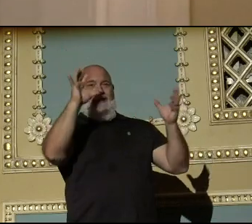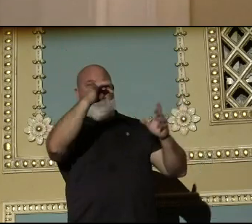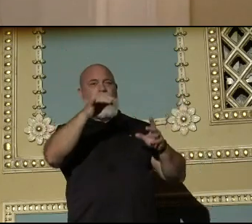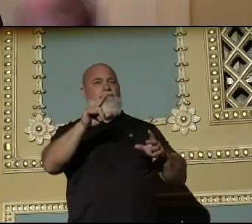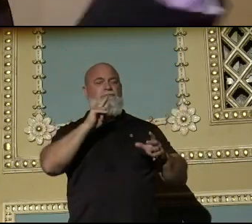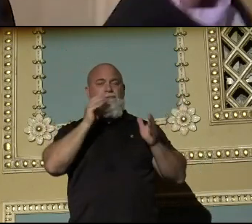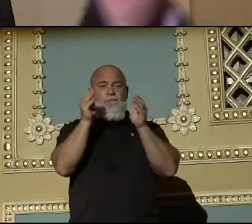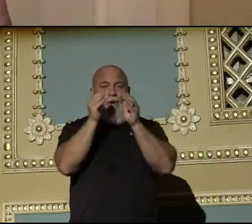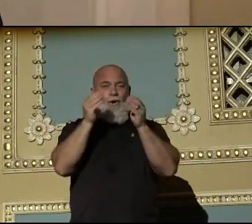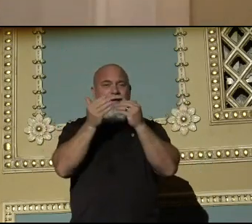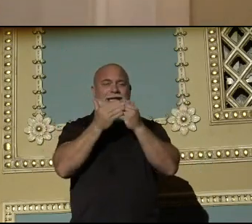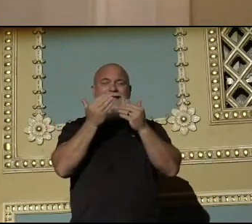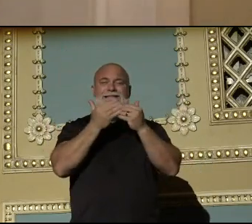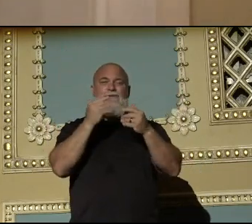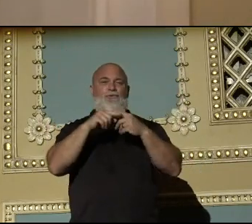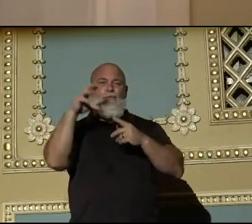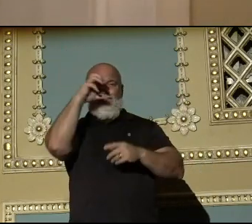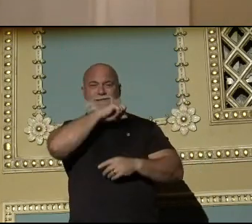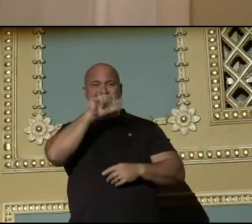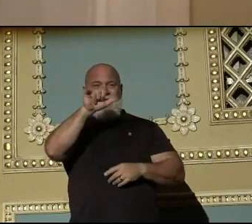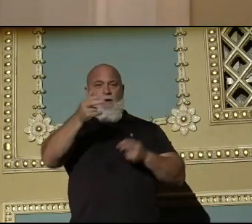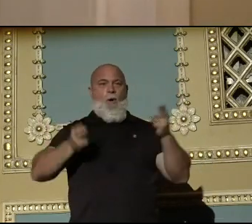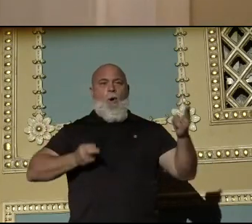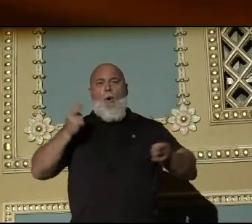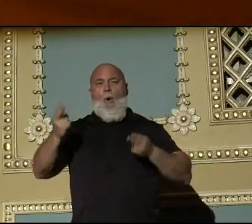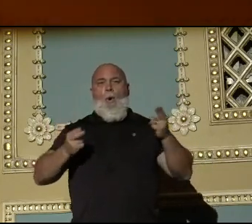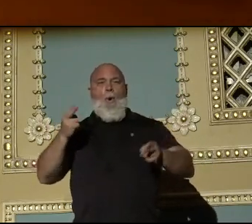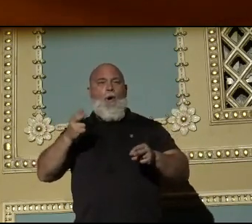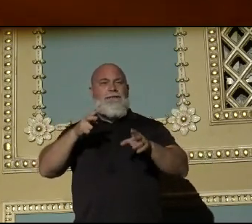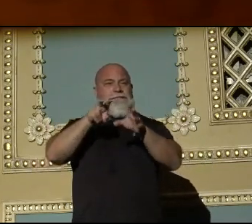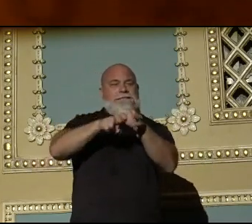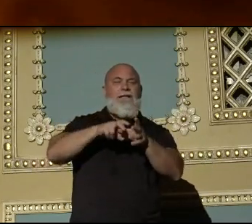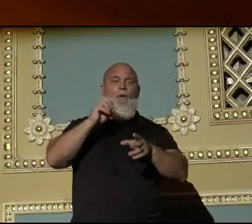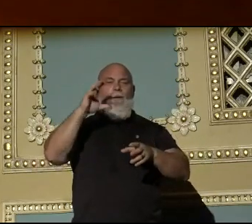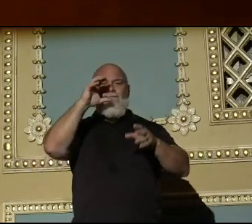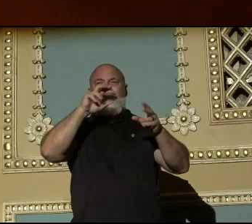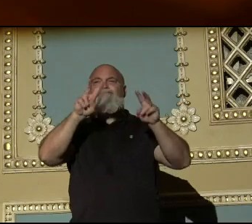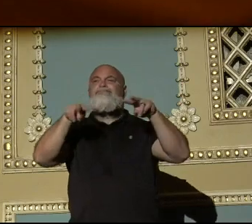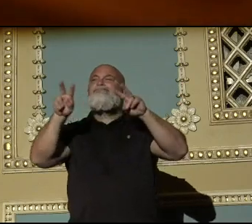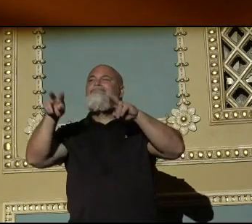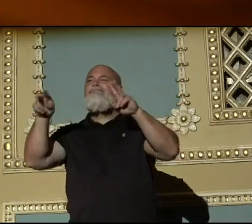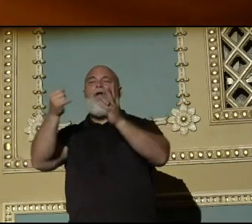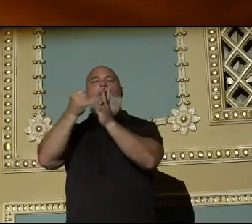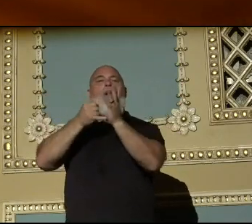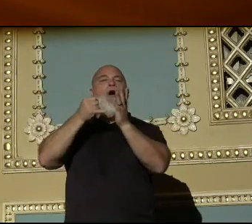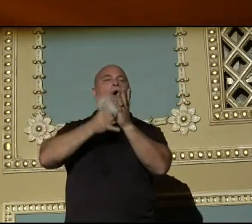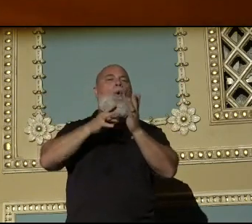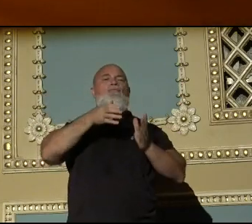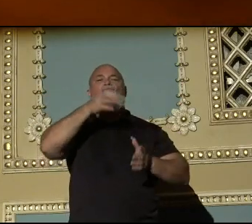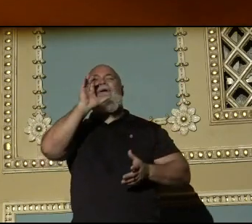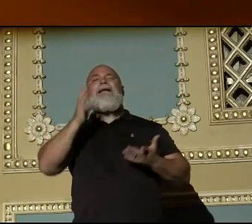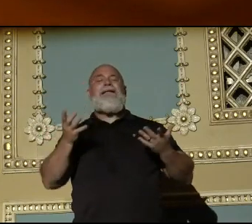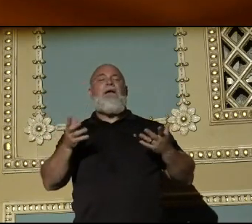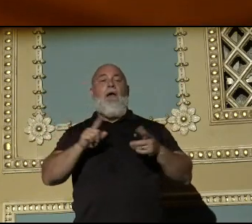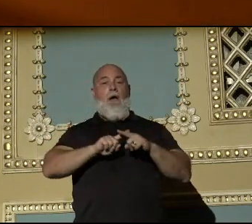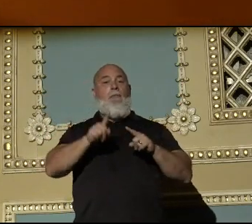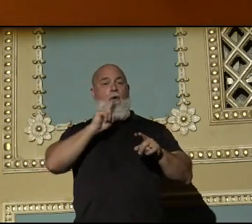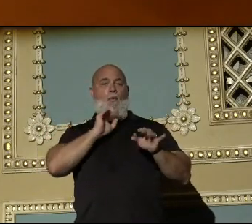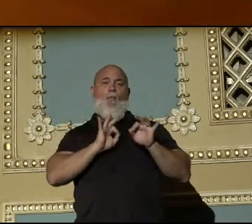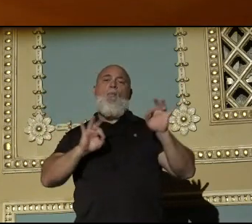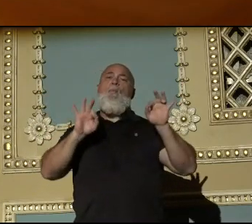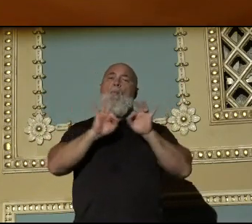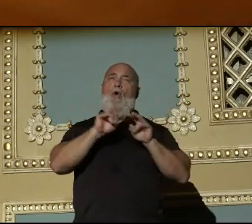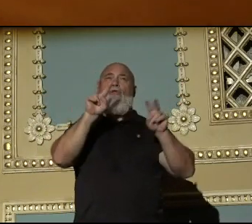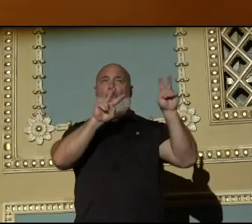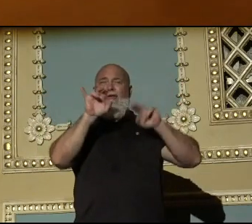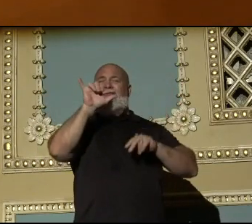to miss as you rush to find your seats or browse artwork in the gift gallery or maybe visit the concession stand, but they are definitely worth checking out.